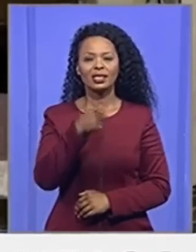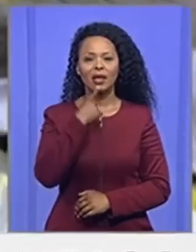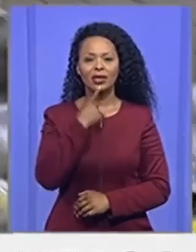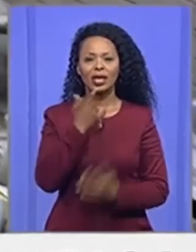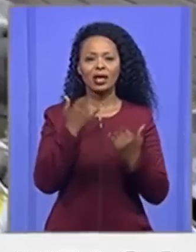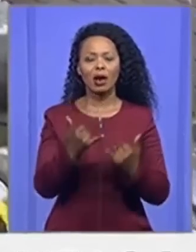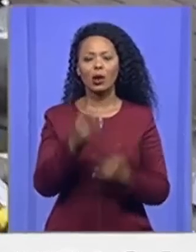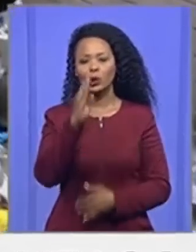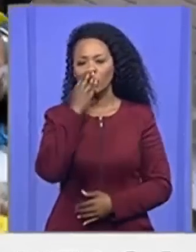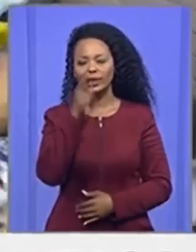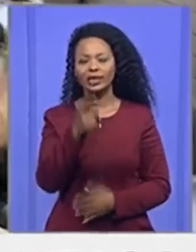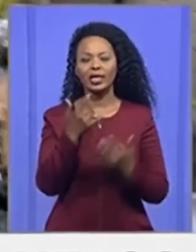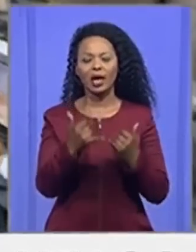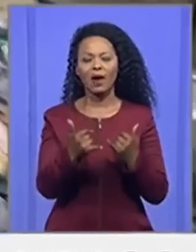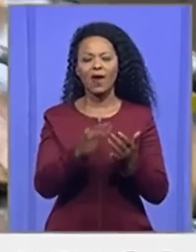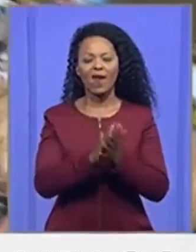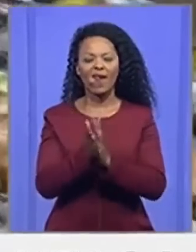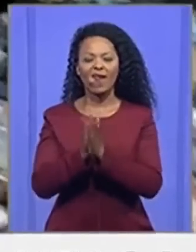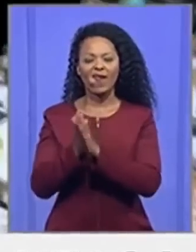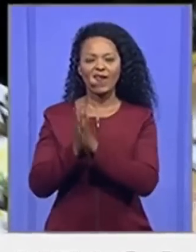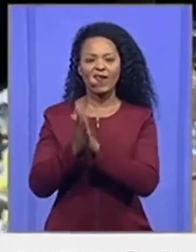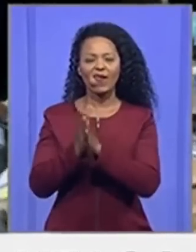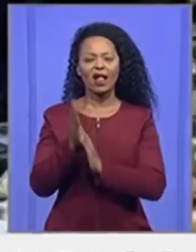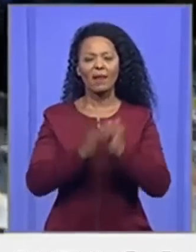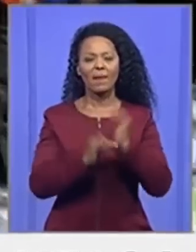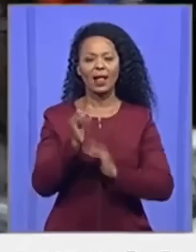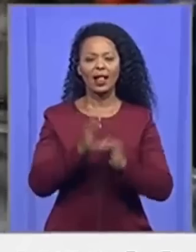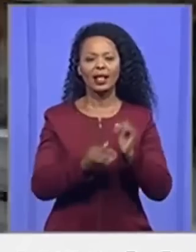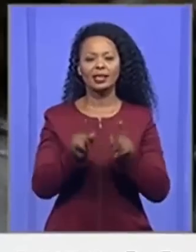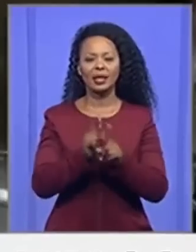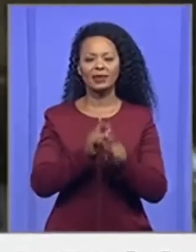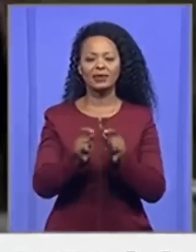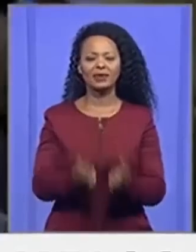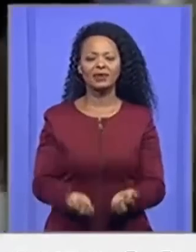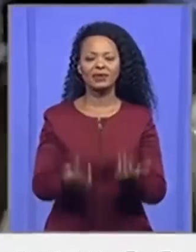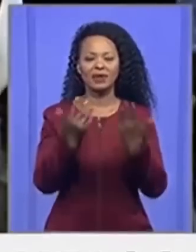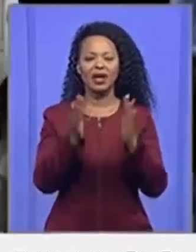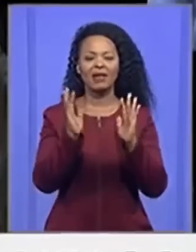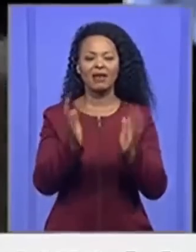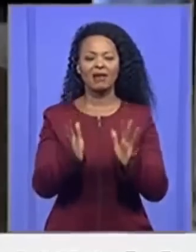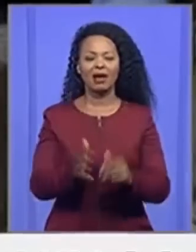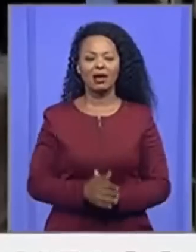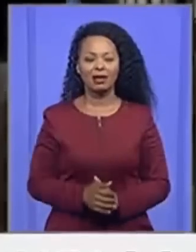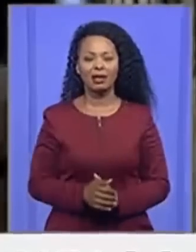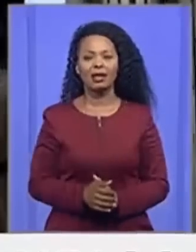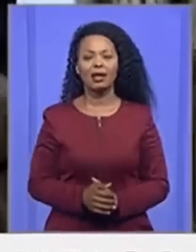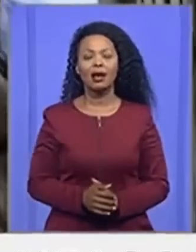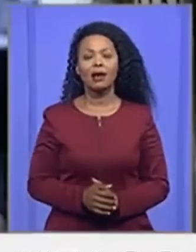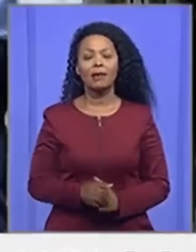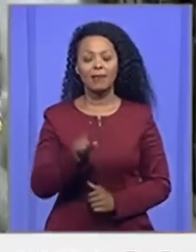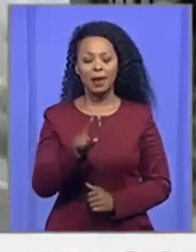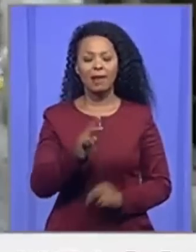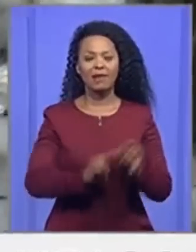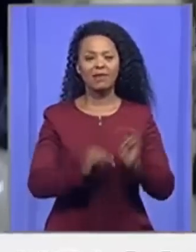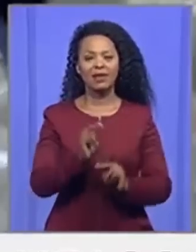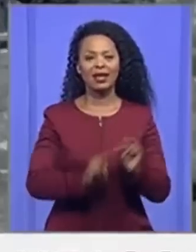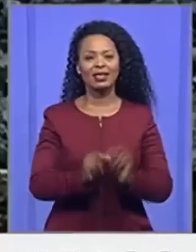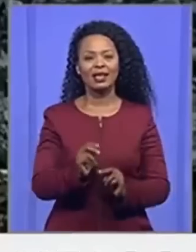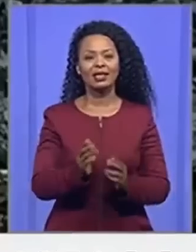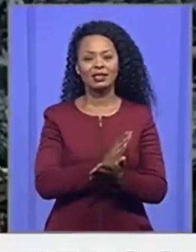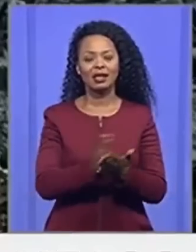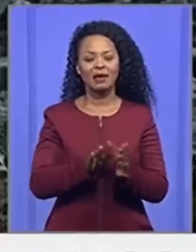ke dinokwane bogare bja toropo. Go latela masetlapelo a wa hlotšwego ke mollo o latsutšego o mongwe wa meago. Go rarolla bothata bja go thupja